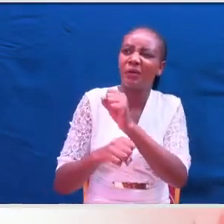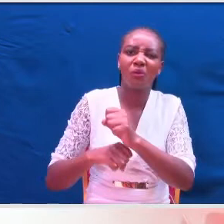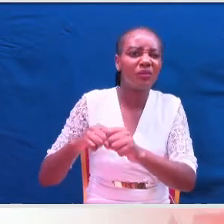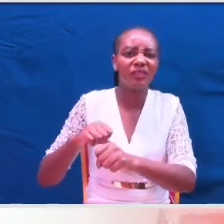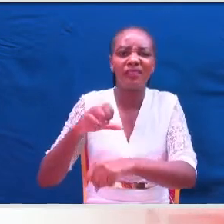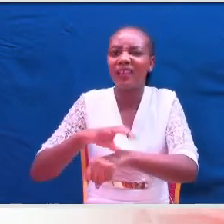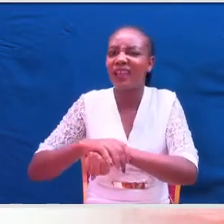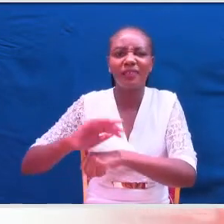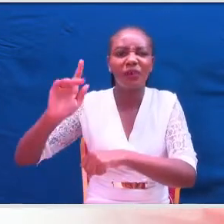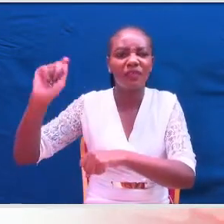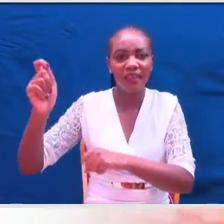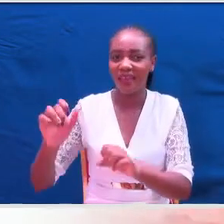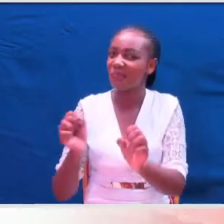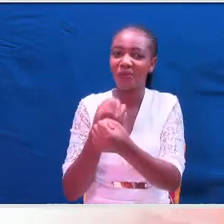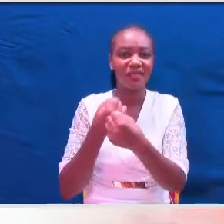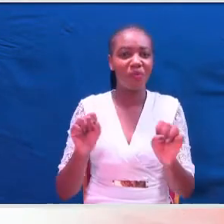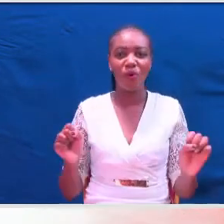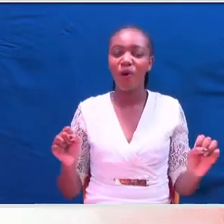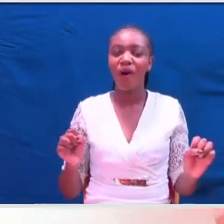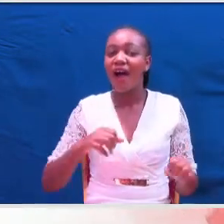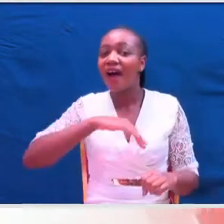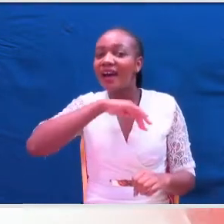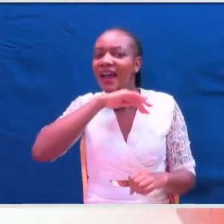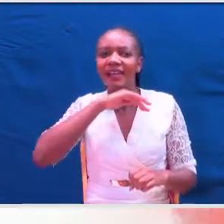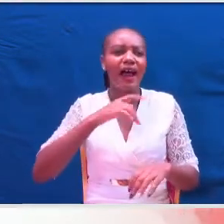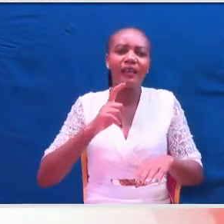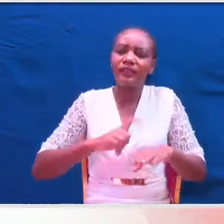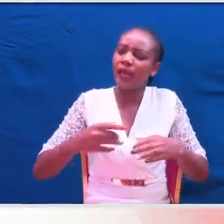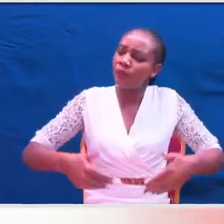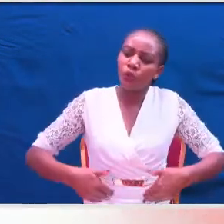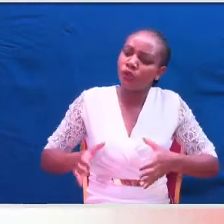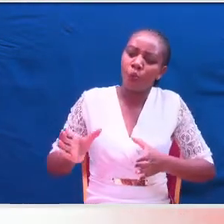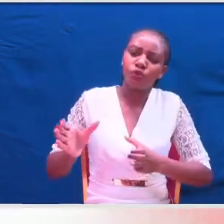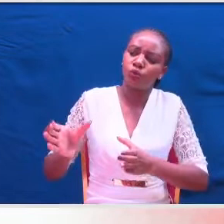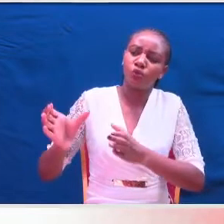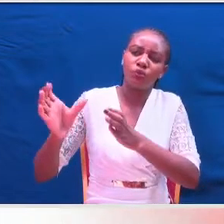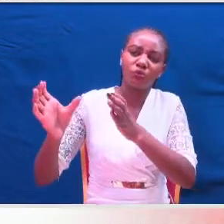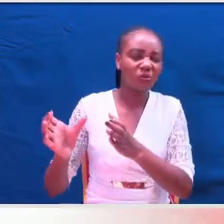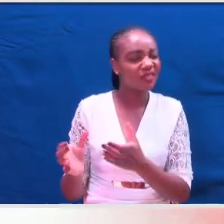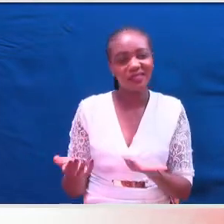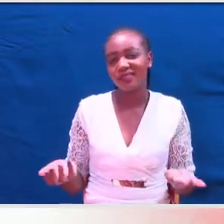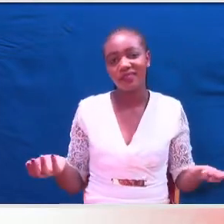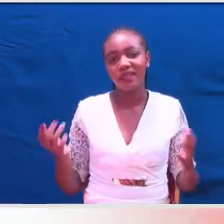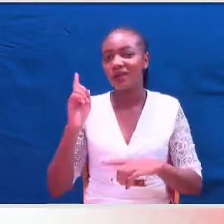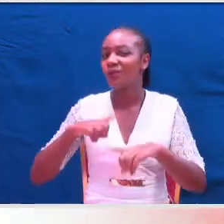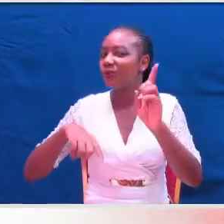hawezani. Hii hata tukimsukuma hata vijana wakikuja wa Mount Kenya ambao hataweza kukuja,